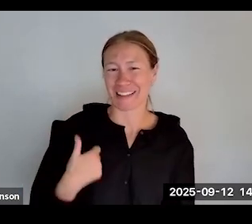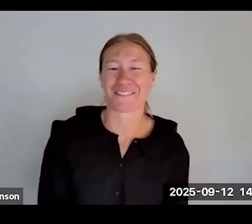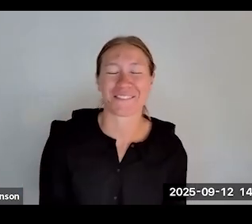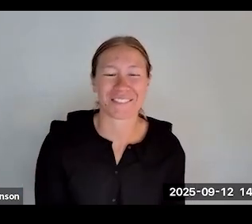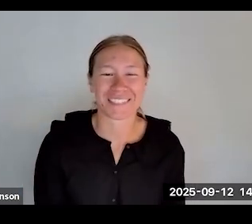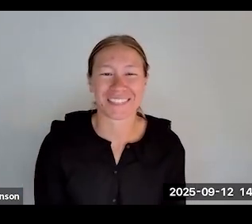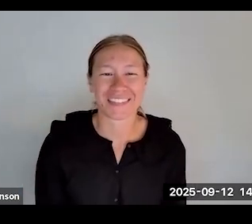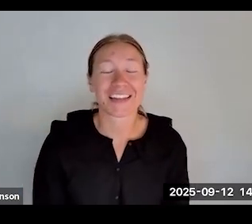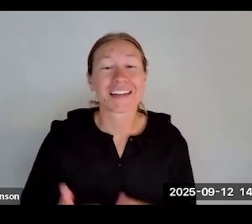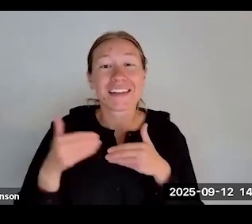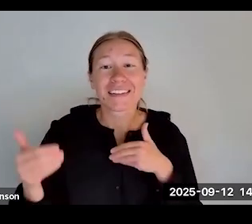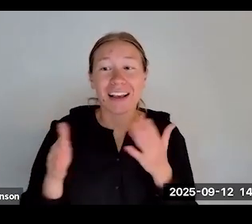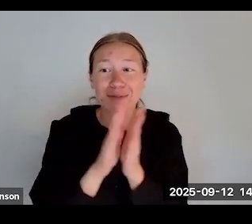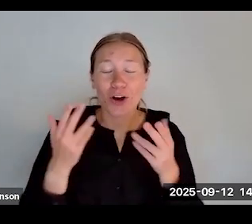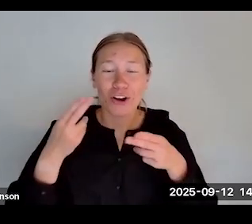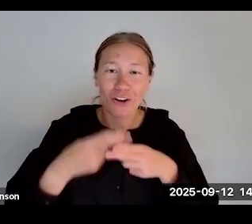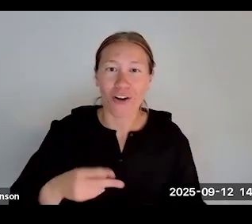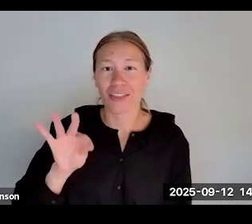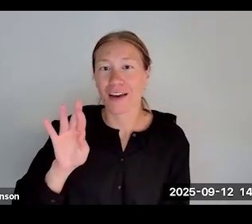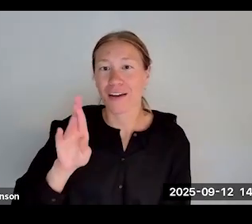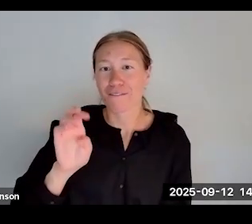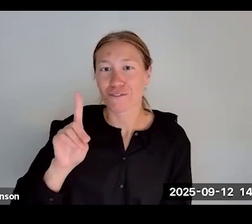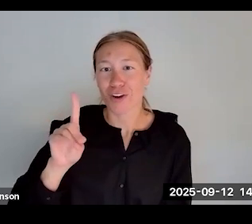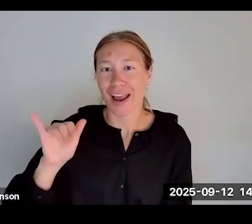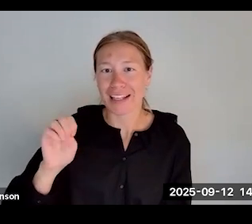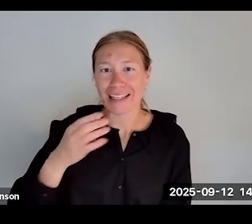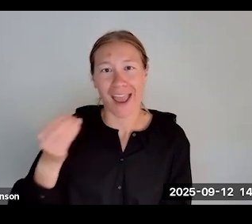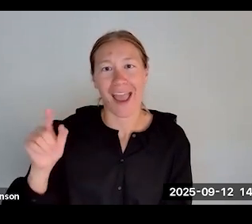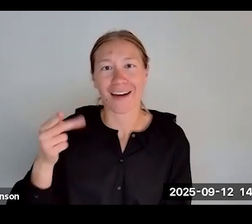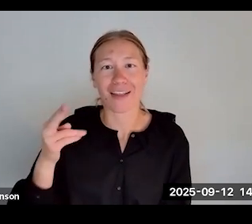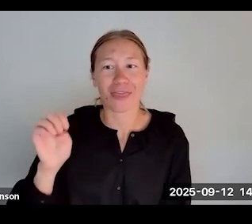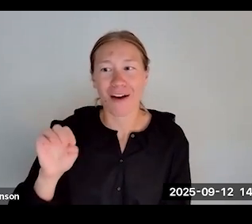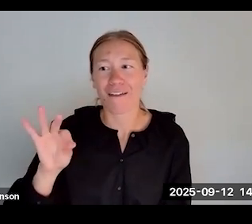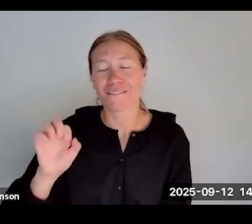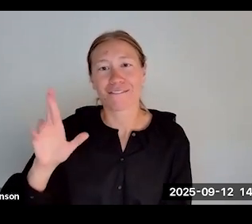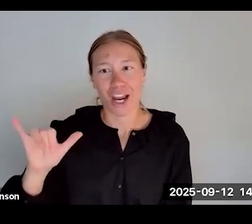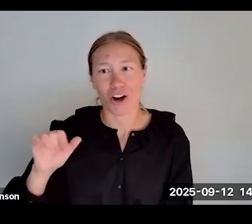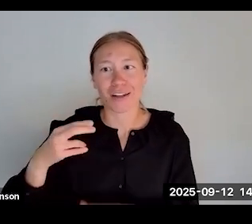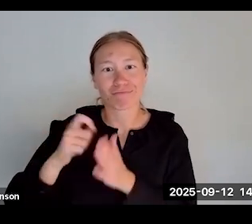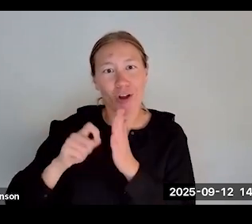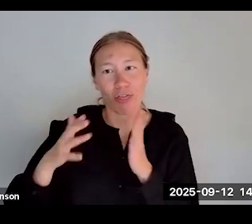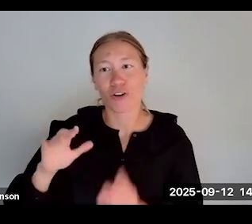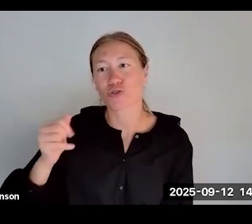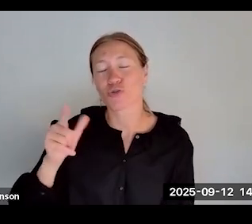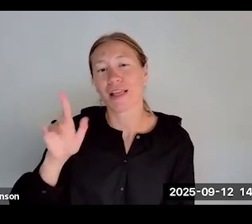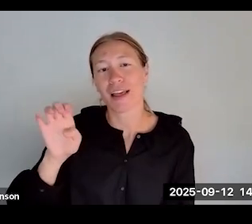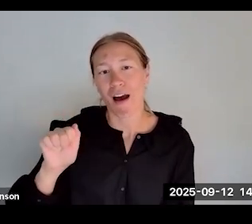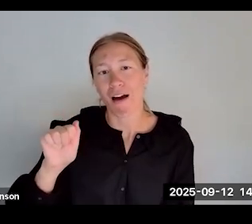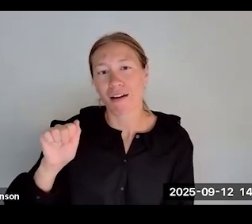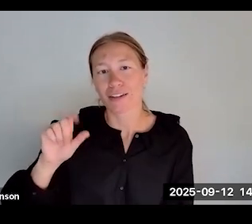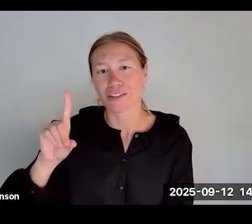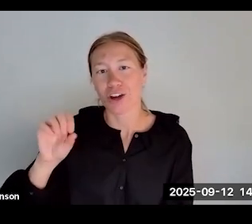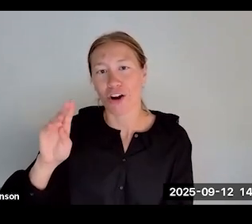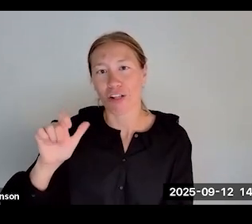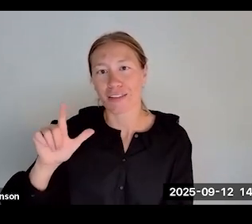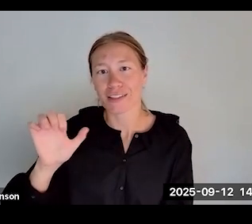All right, this next book is called Freddie and the Fairy by Julia Donaldson. If you're familiar with children's books, you might